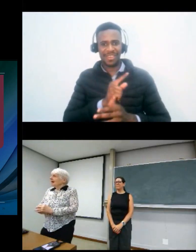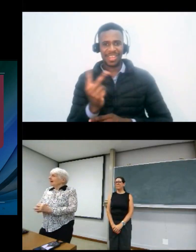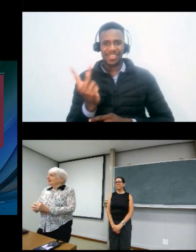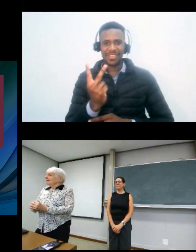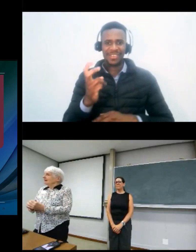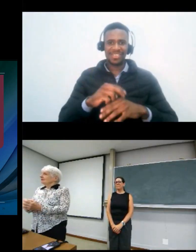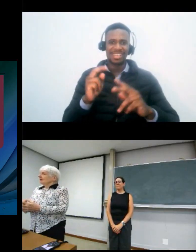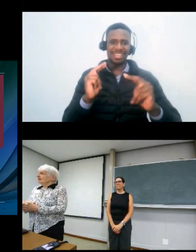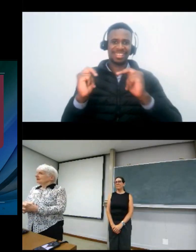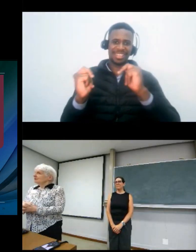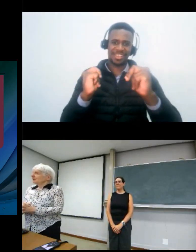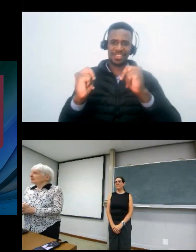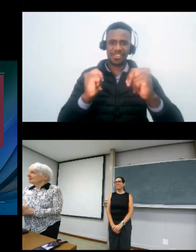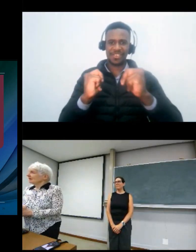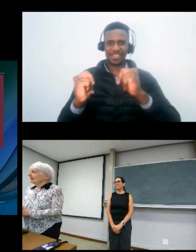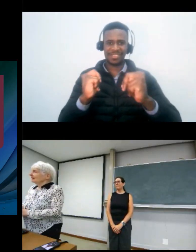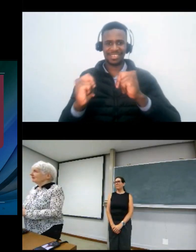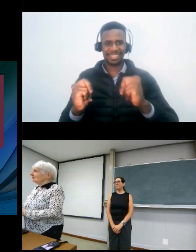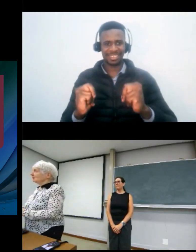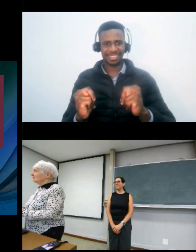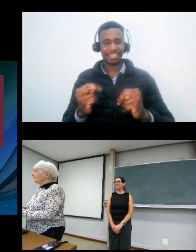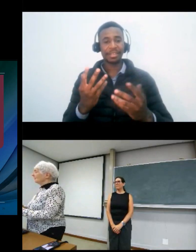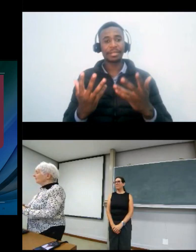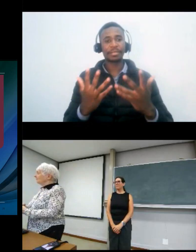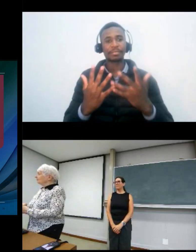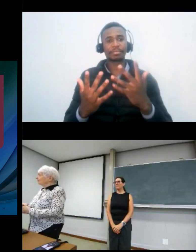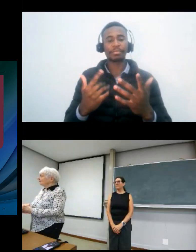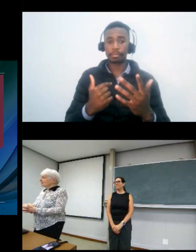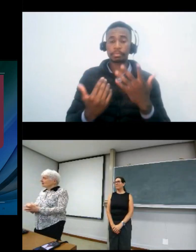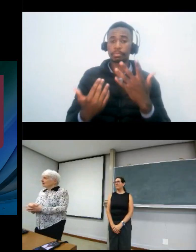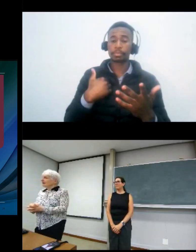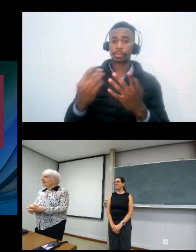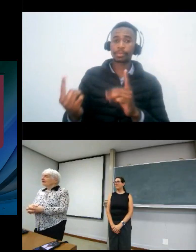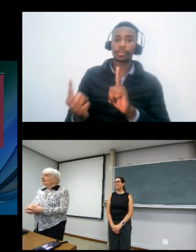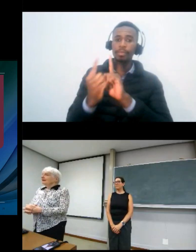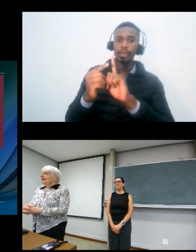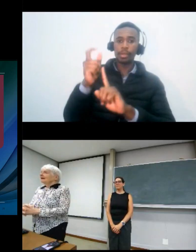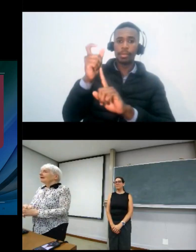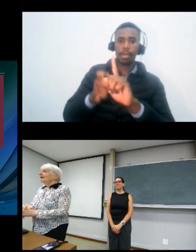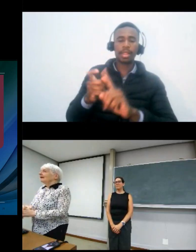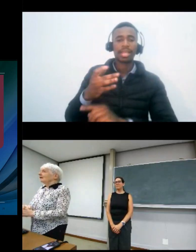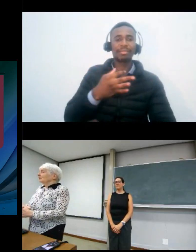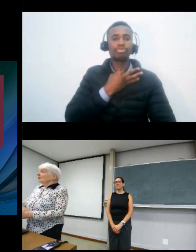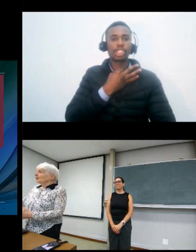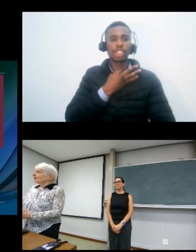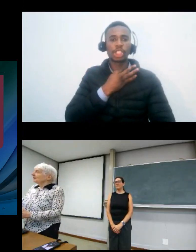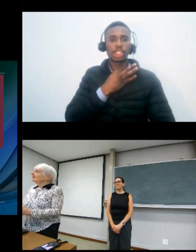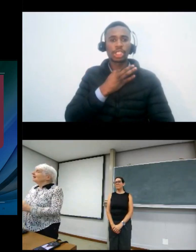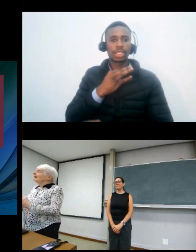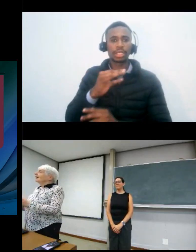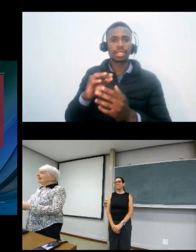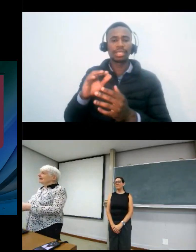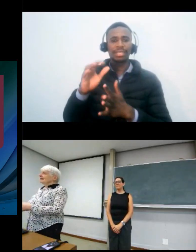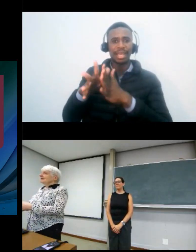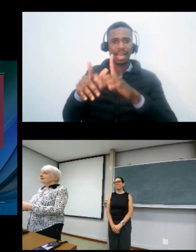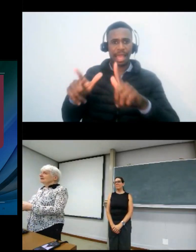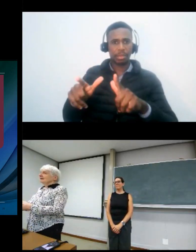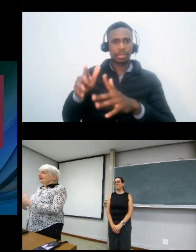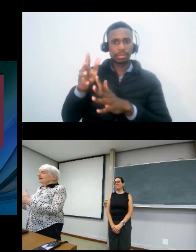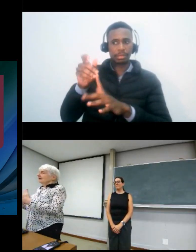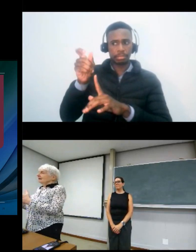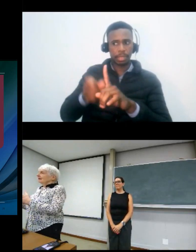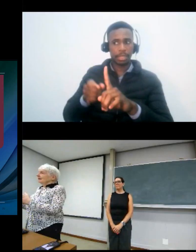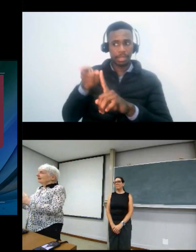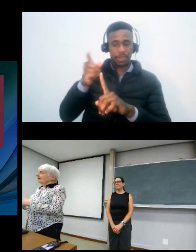Crete and had met a British Sign Language signer on a walk, and